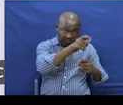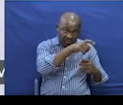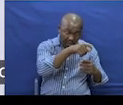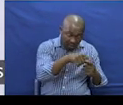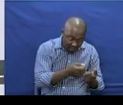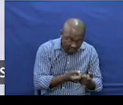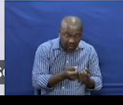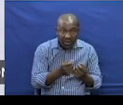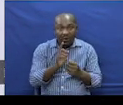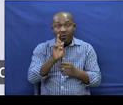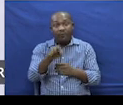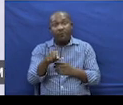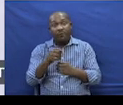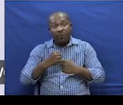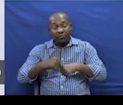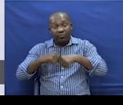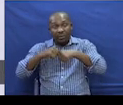and government by the people.